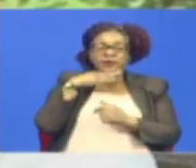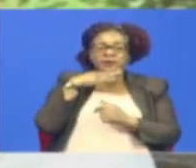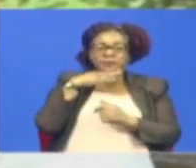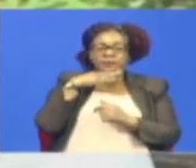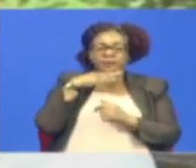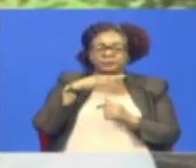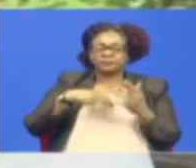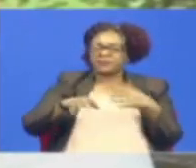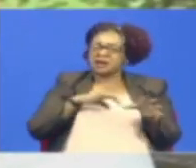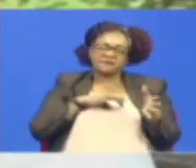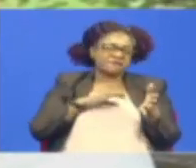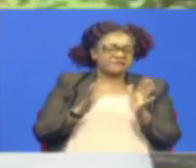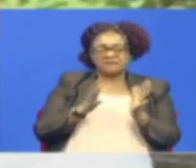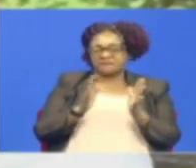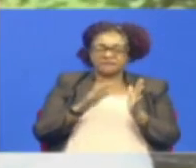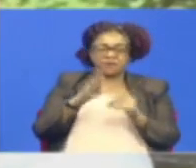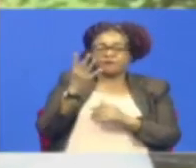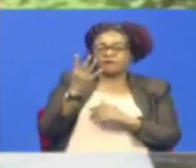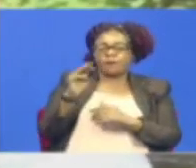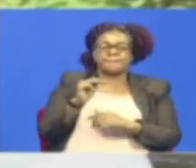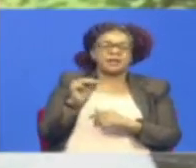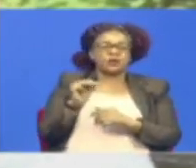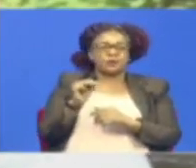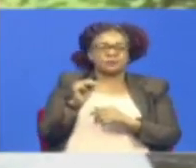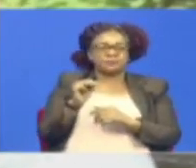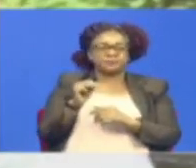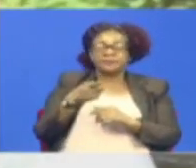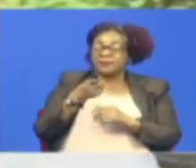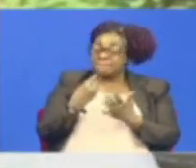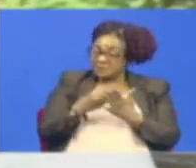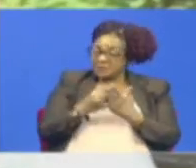roughly is about 4 million. And that figure, if you